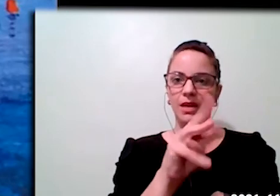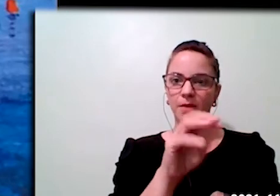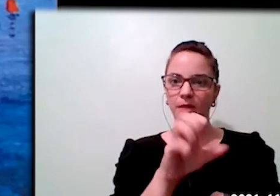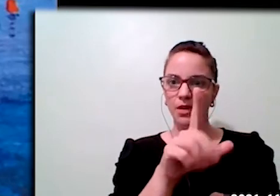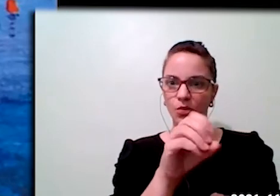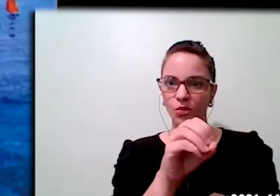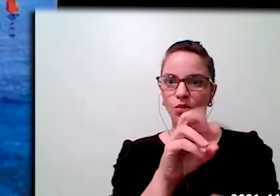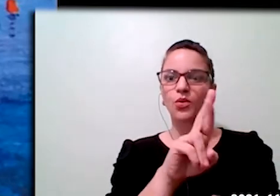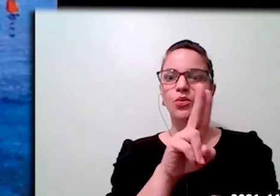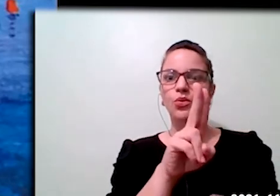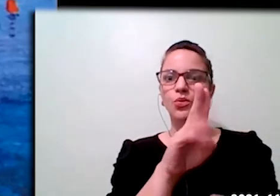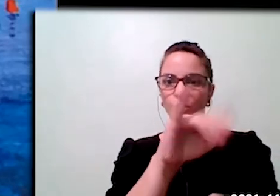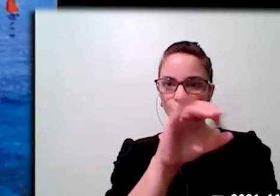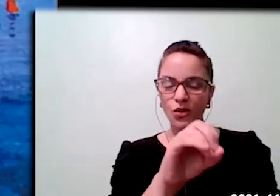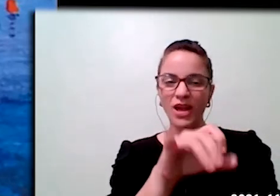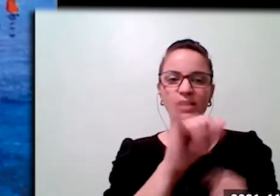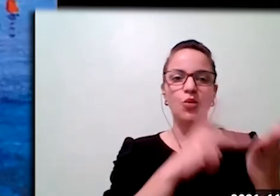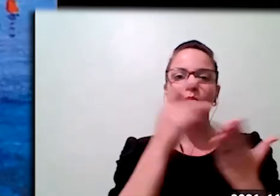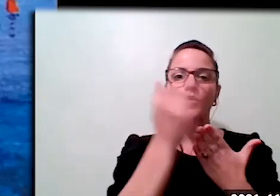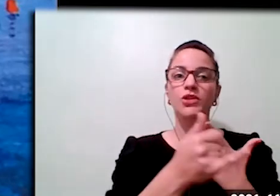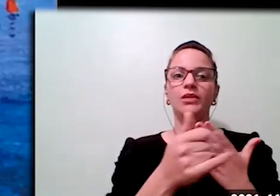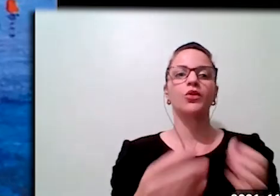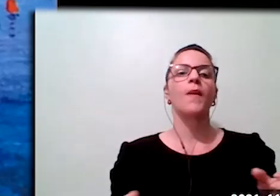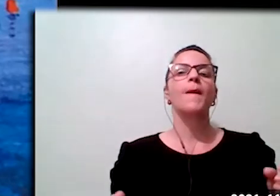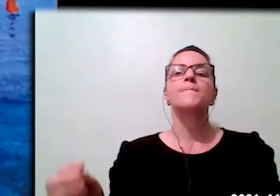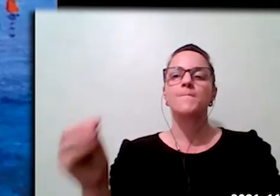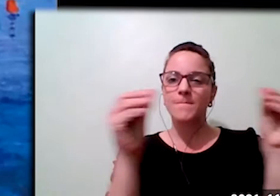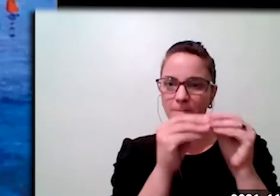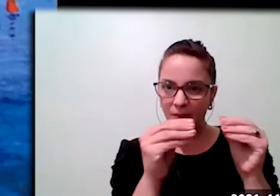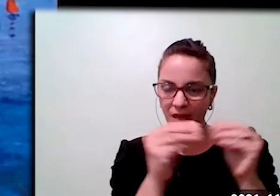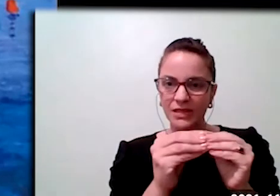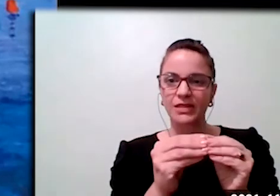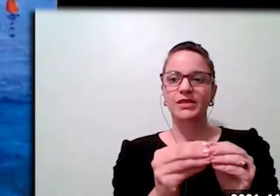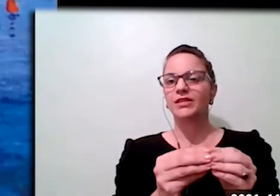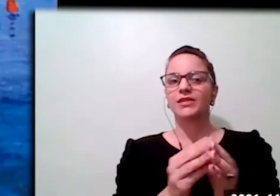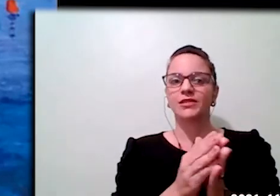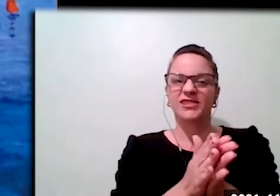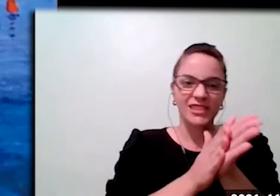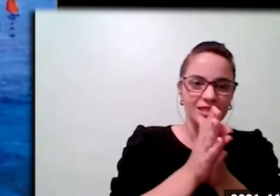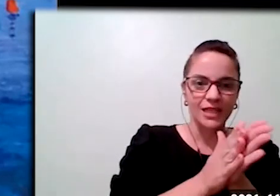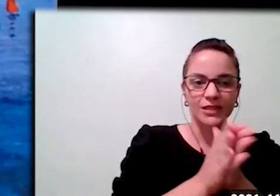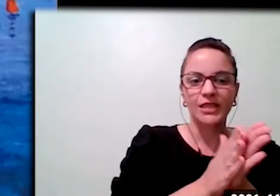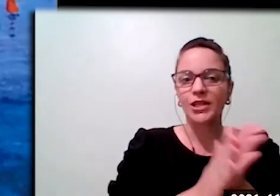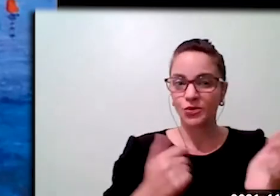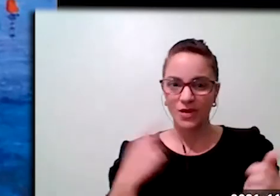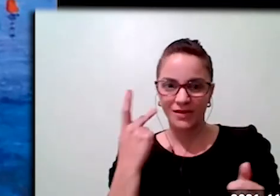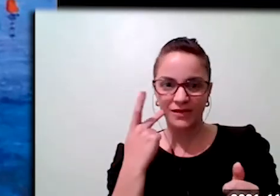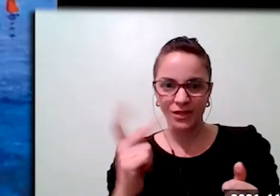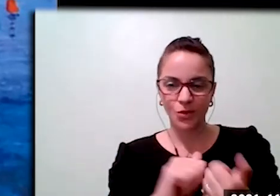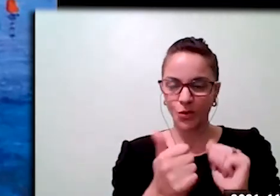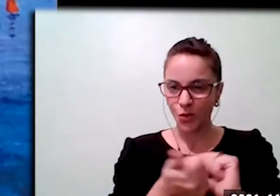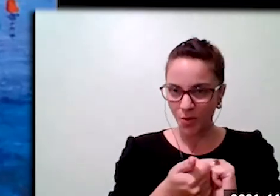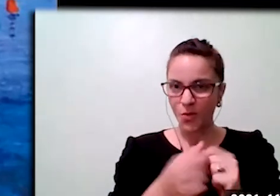academic projects that I've had the privilege to produce. As coordinator and specialist, I was involved